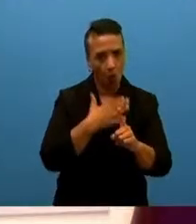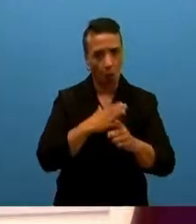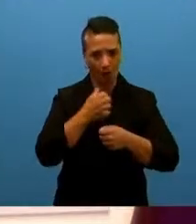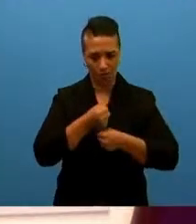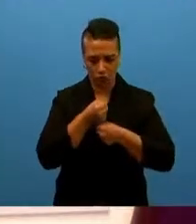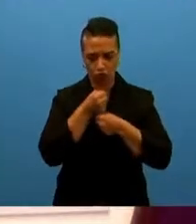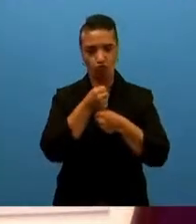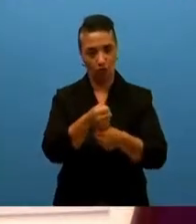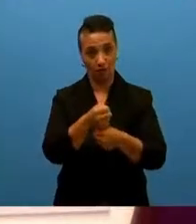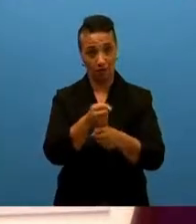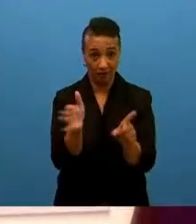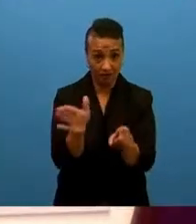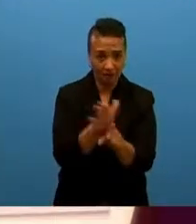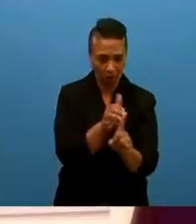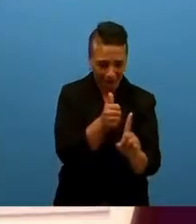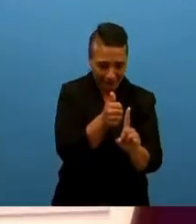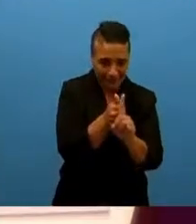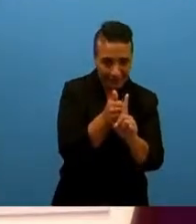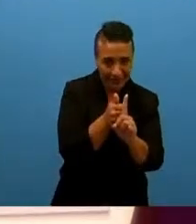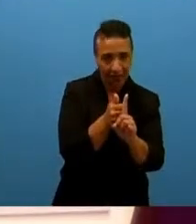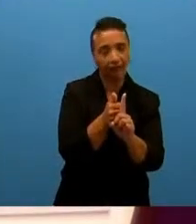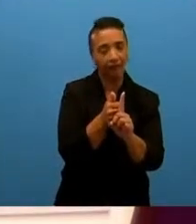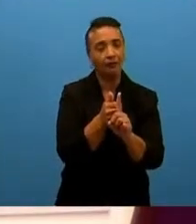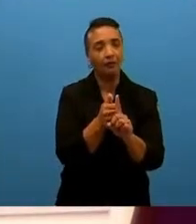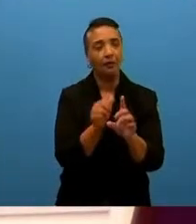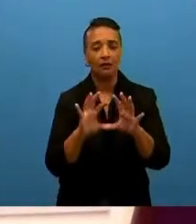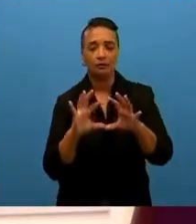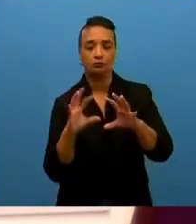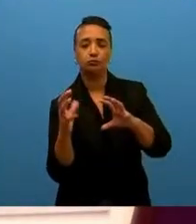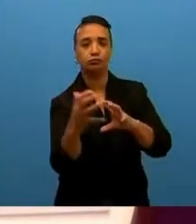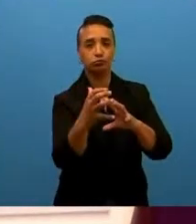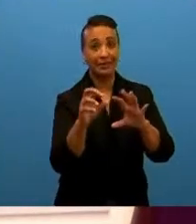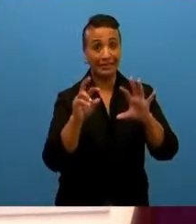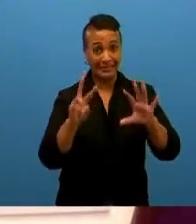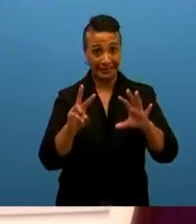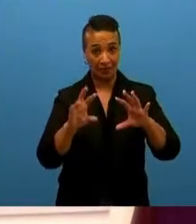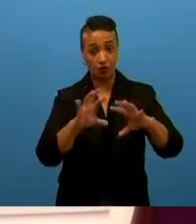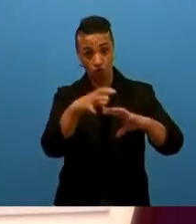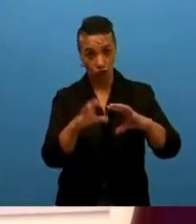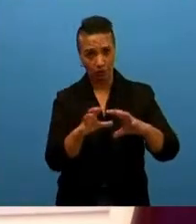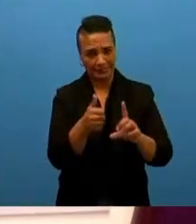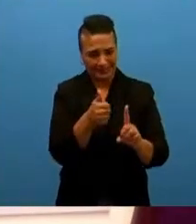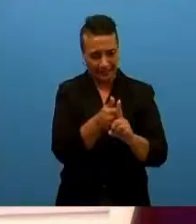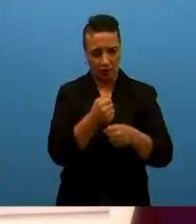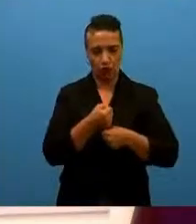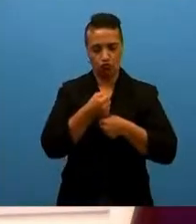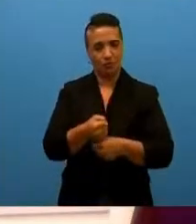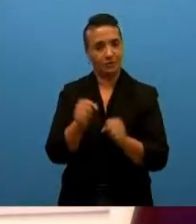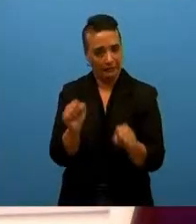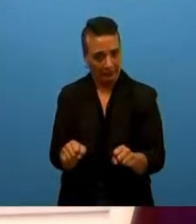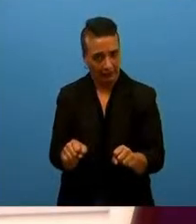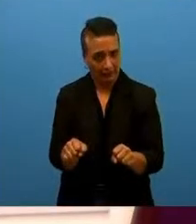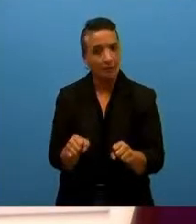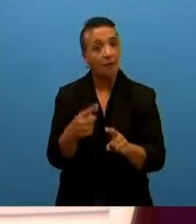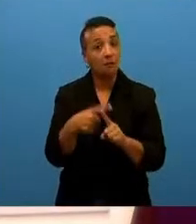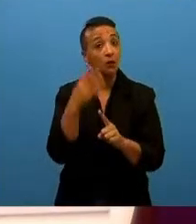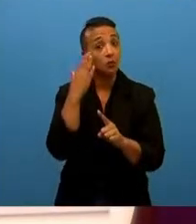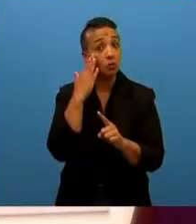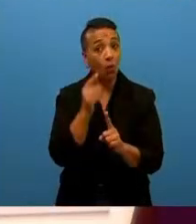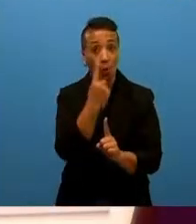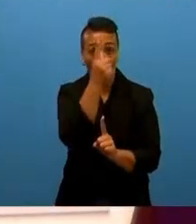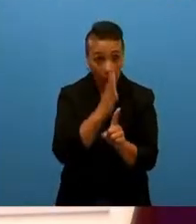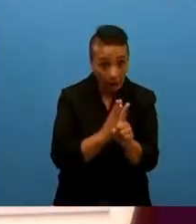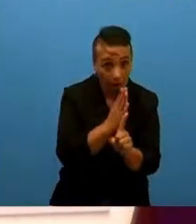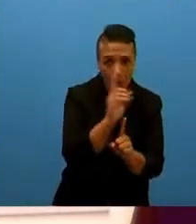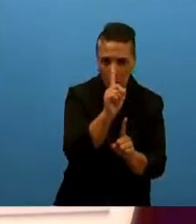of indigenous peoples from the 7 social cultural regions, including consideration for the diversity